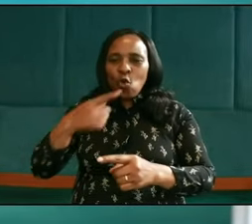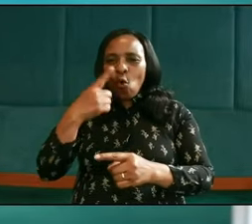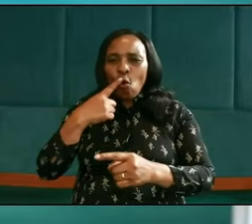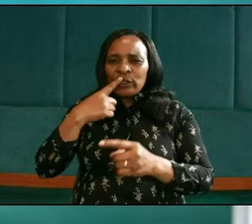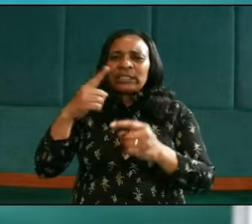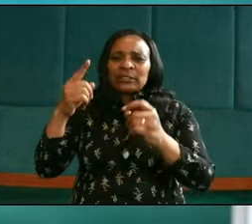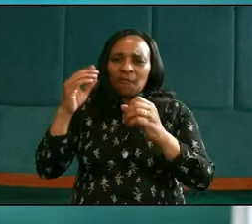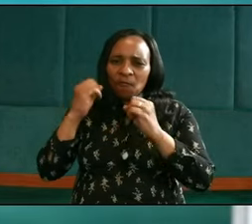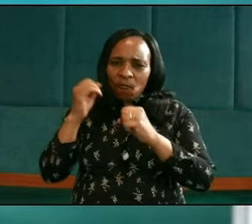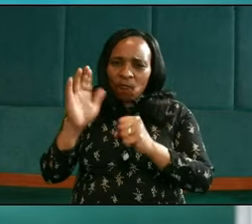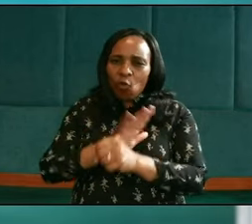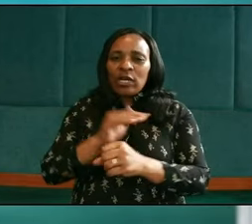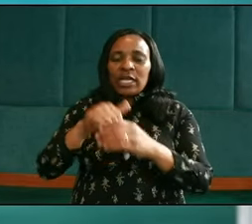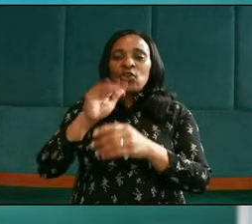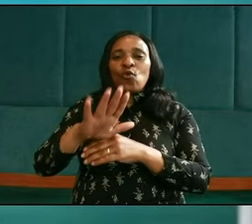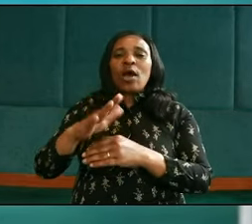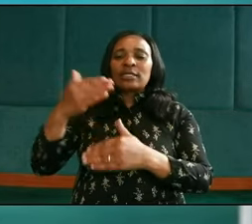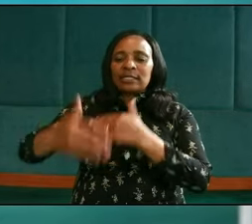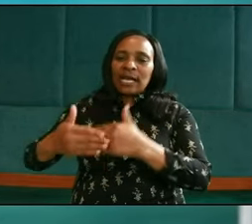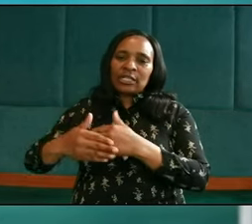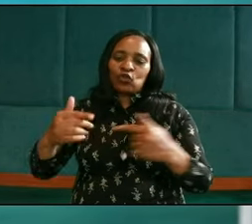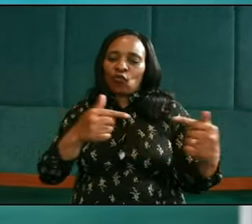side to fight that battle for you.